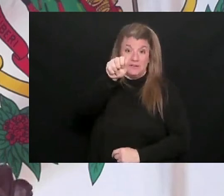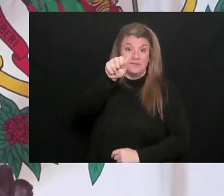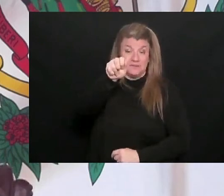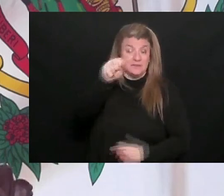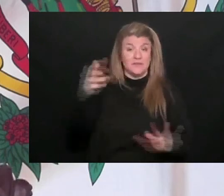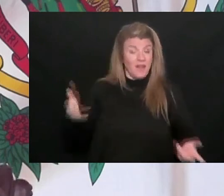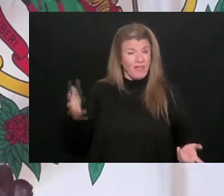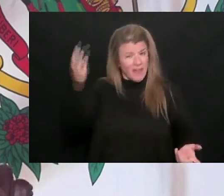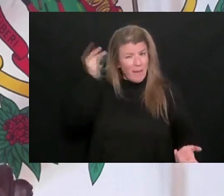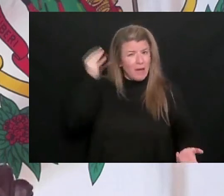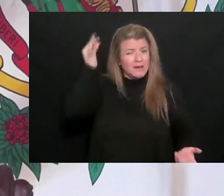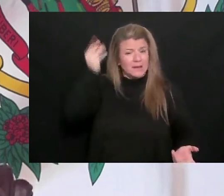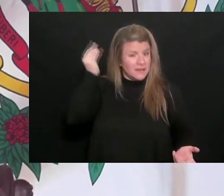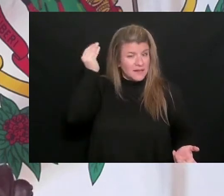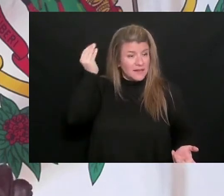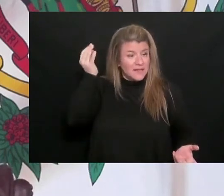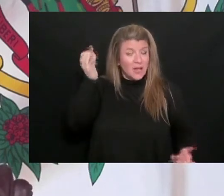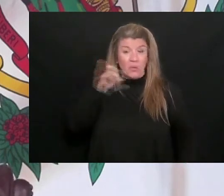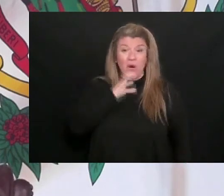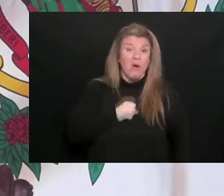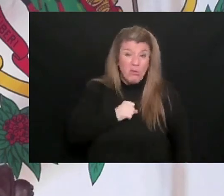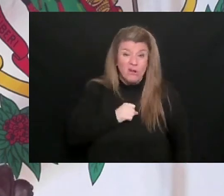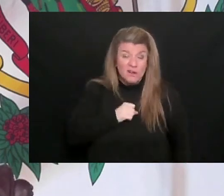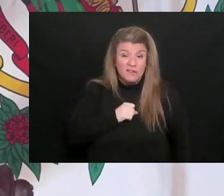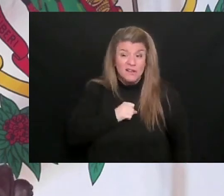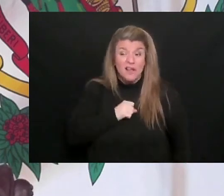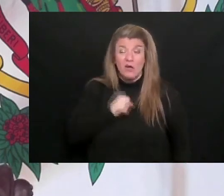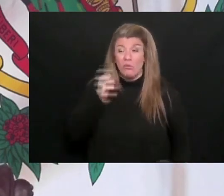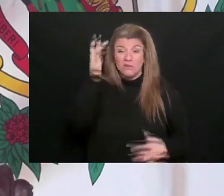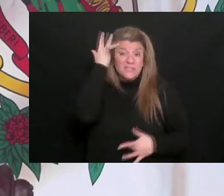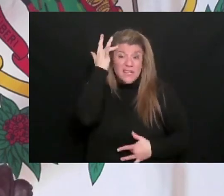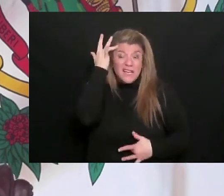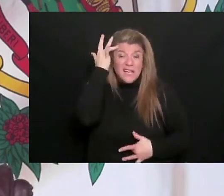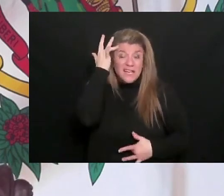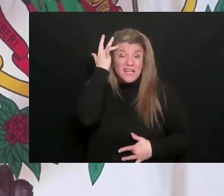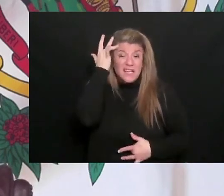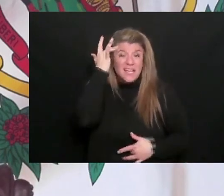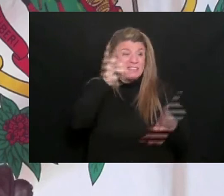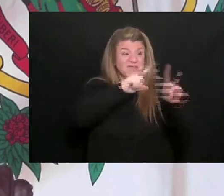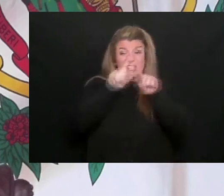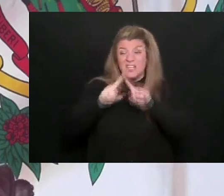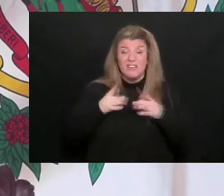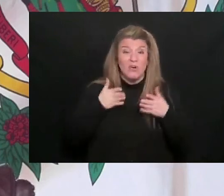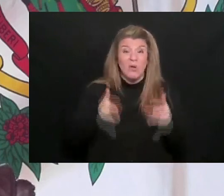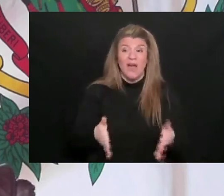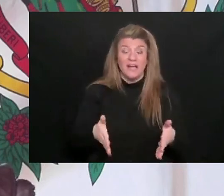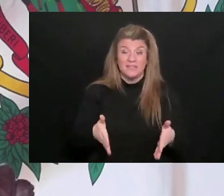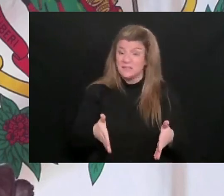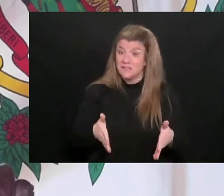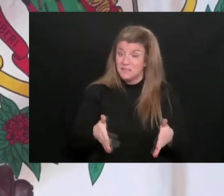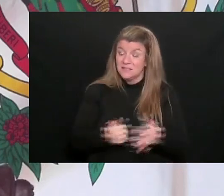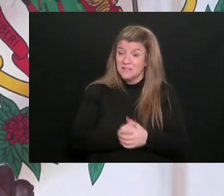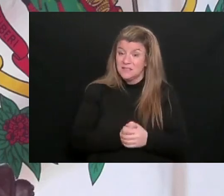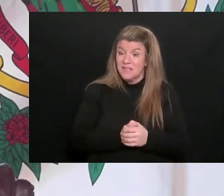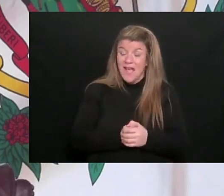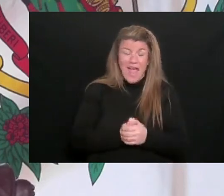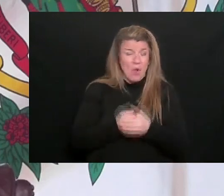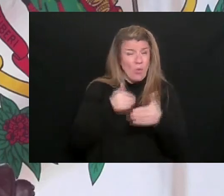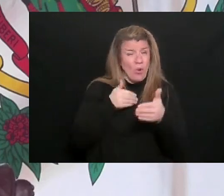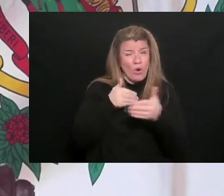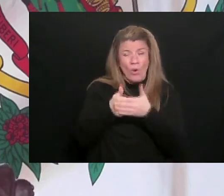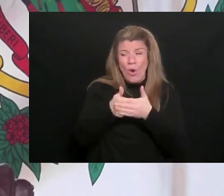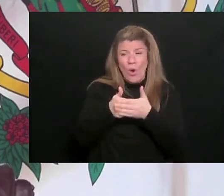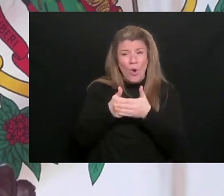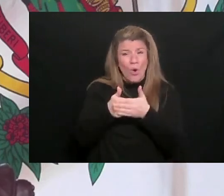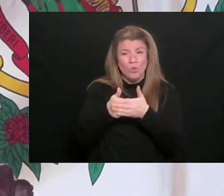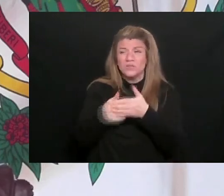Think about it. We're old, we're sickly in lots of different ways, and we're close. We're close to people